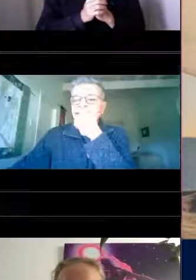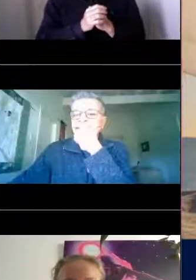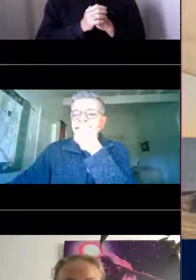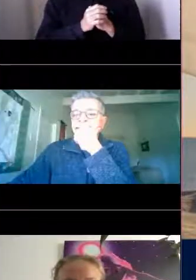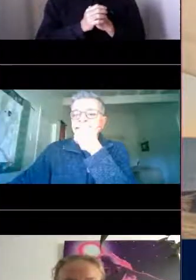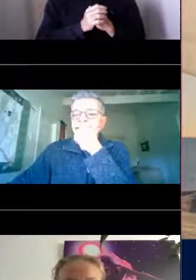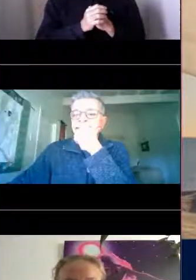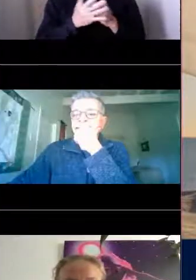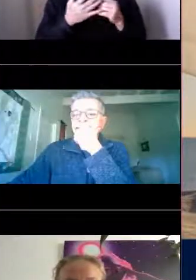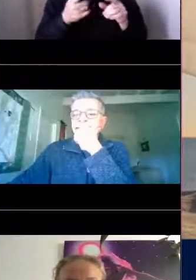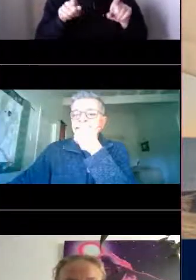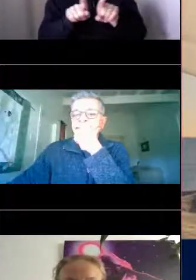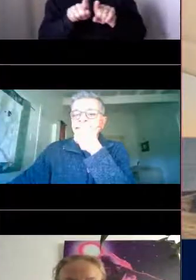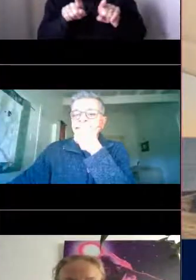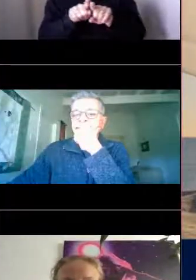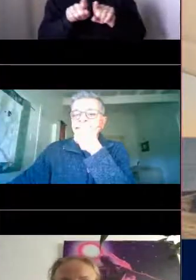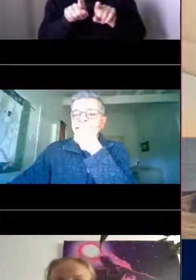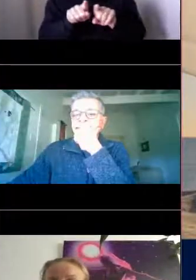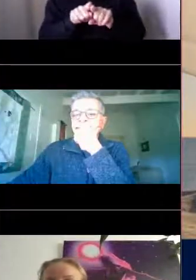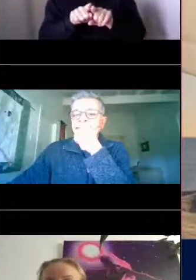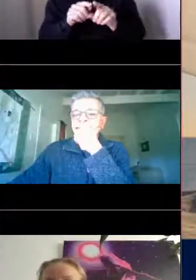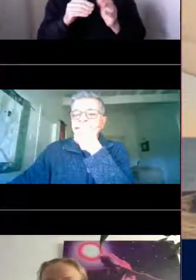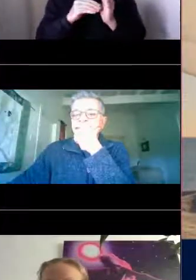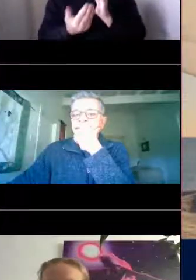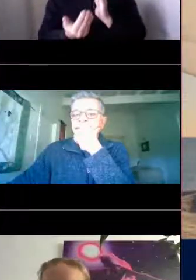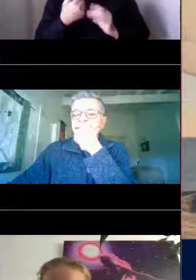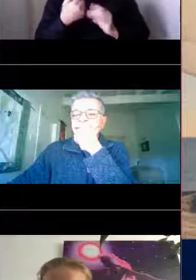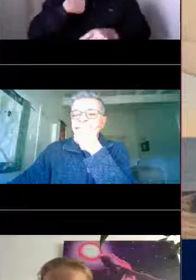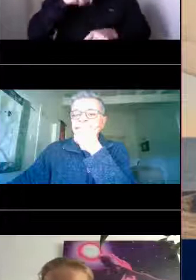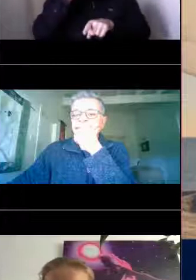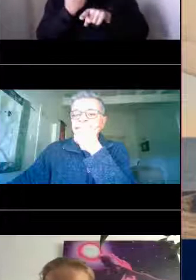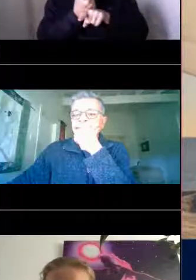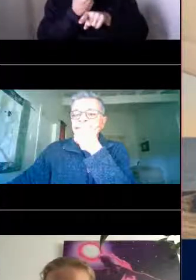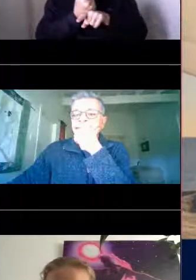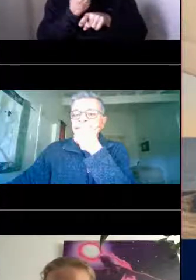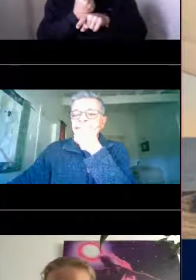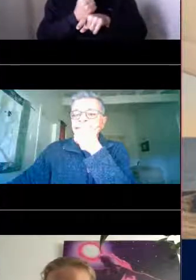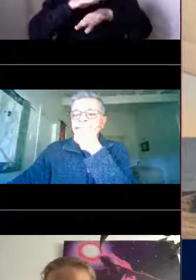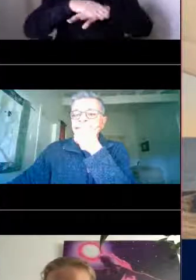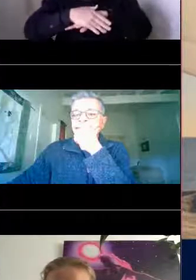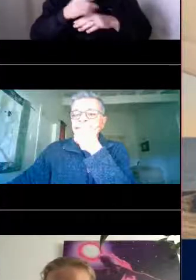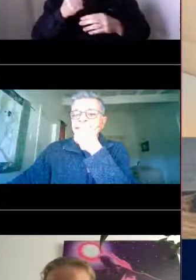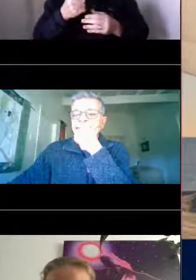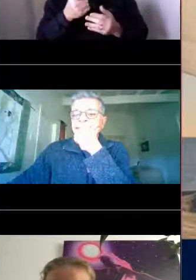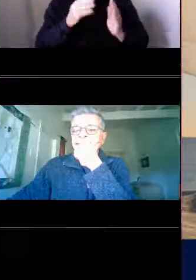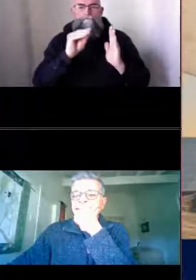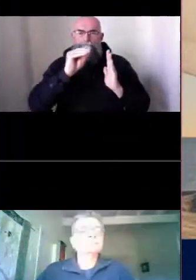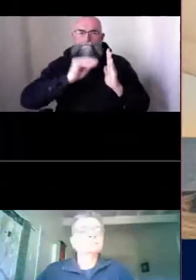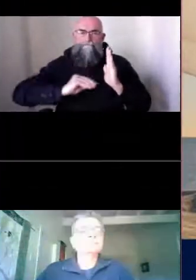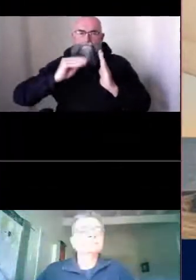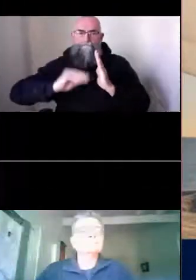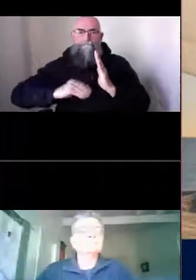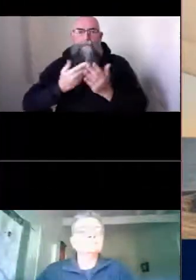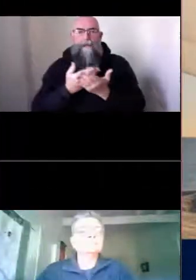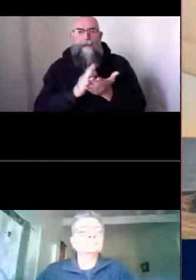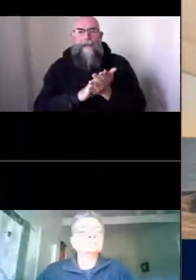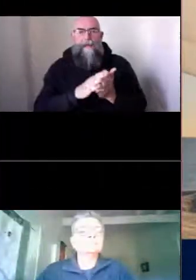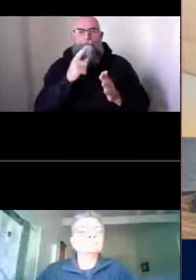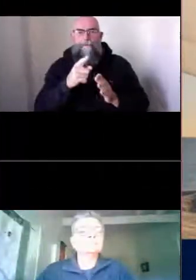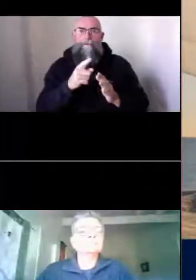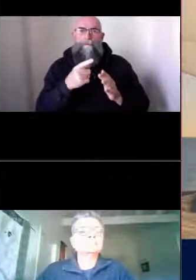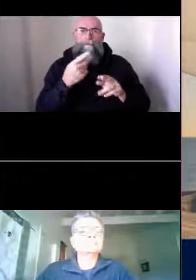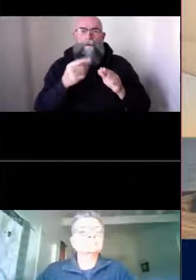So today, what we're going to go through is the How to Apply guide, and this can be found on our website,